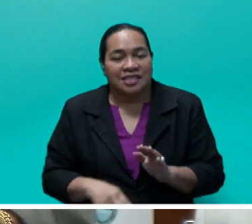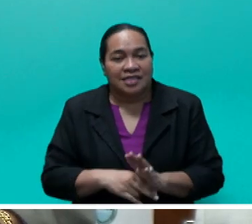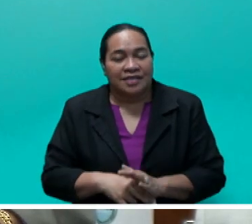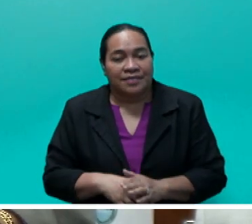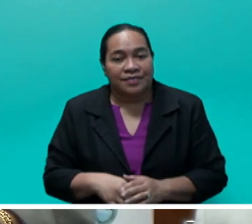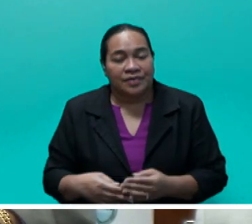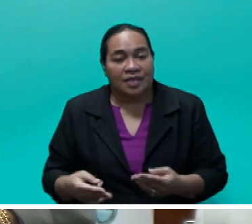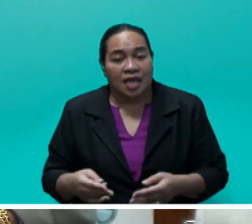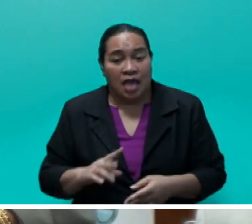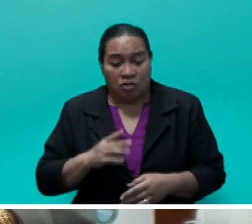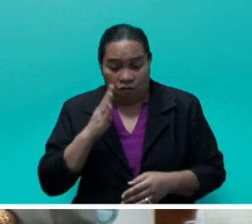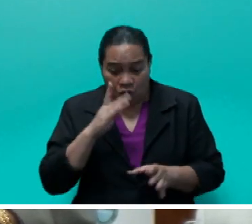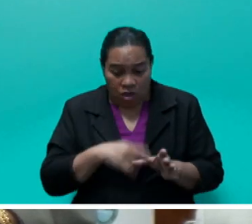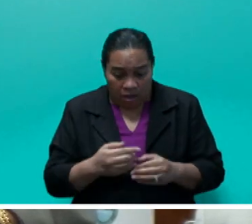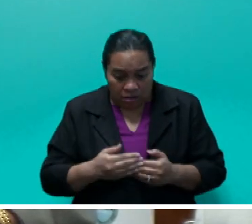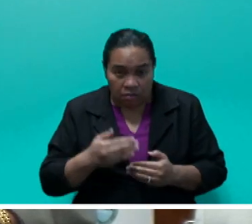over the next 4 years,